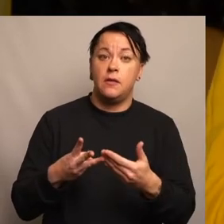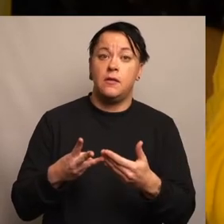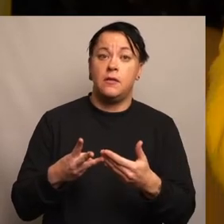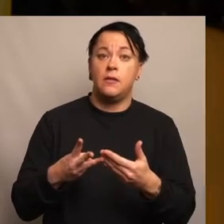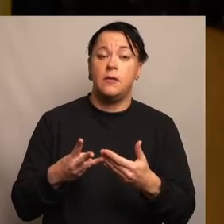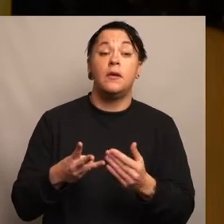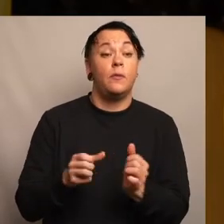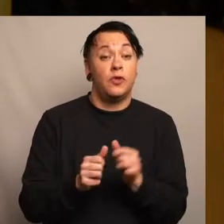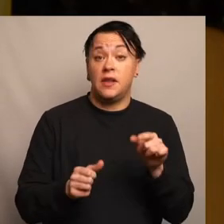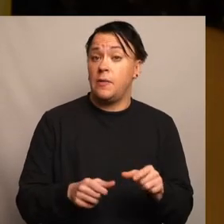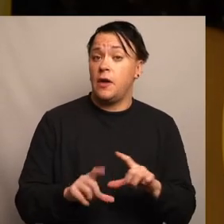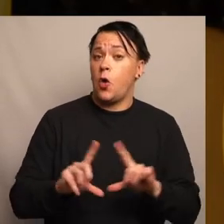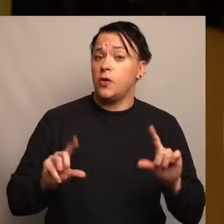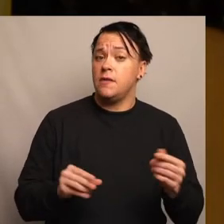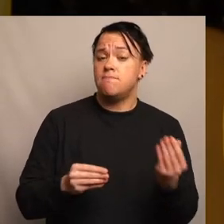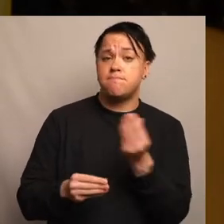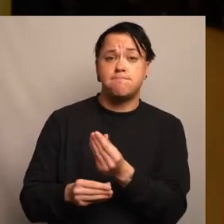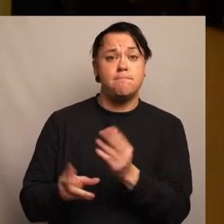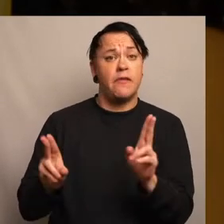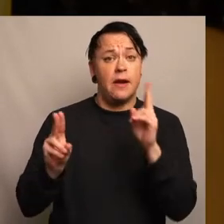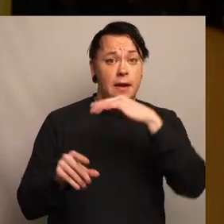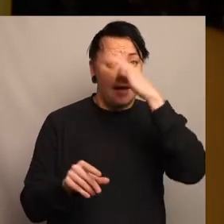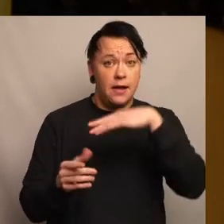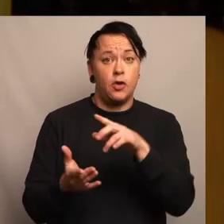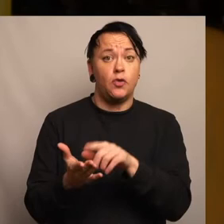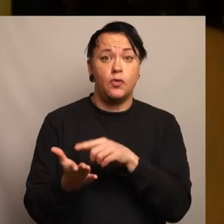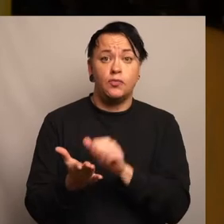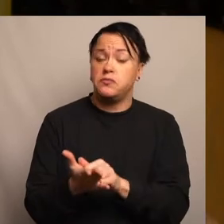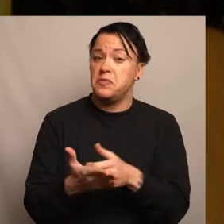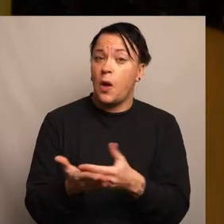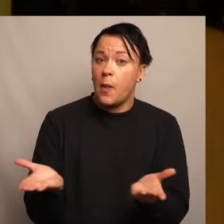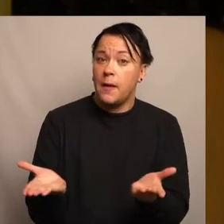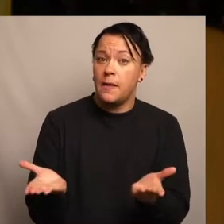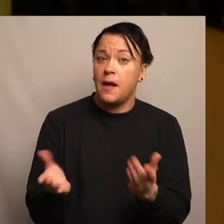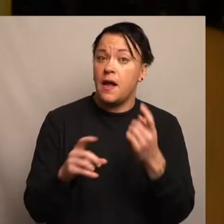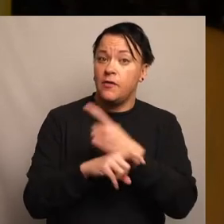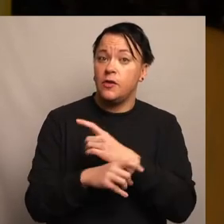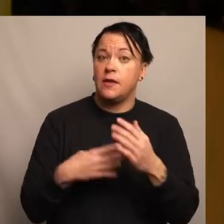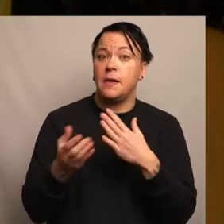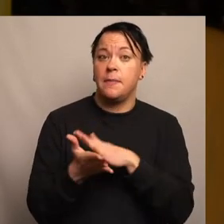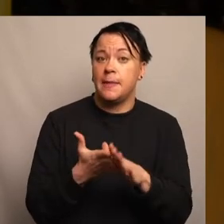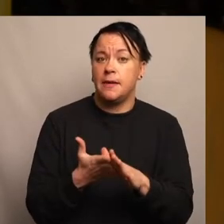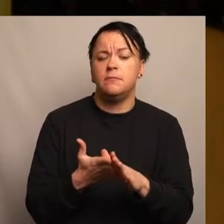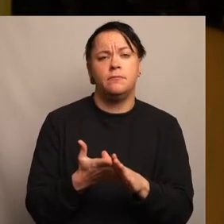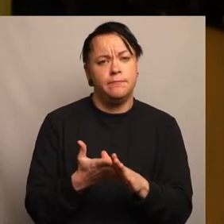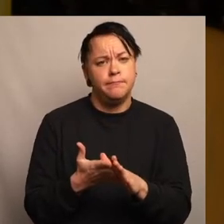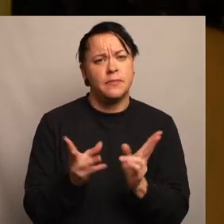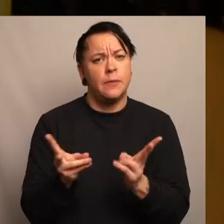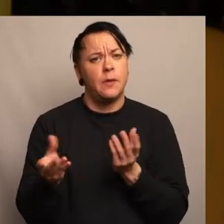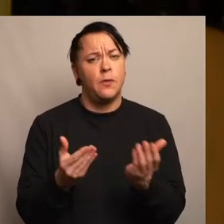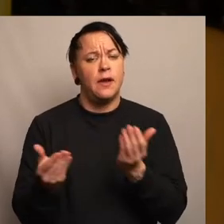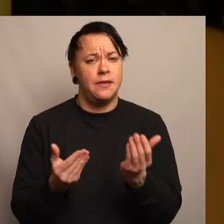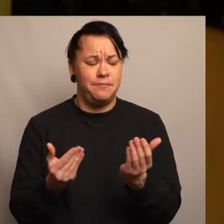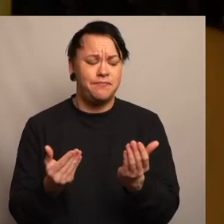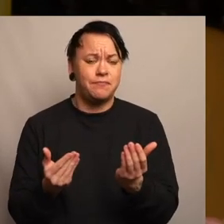this. So this is one example, for example, about this homonationalism, what we have it. I feel it's very strong. And when we talk about it inside